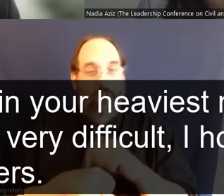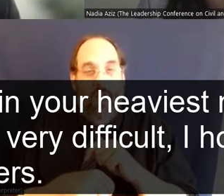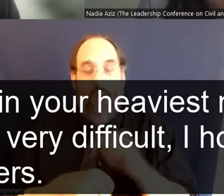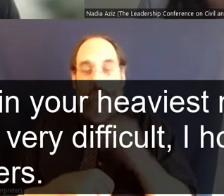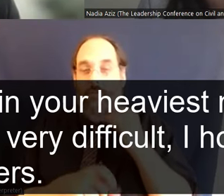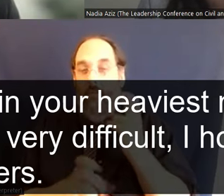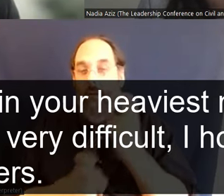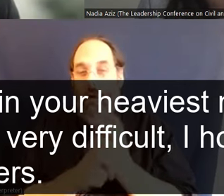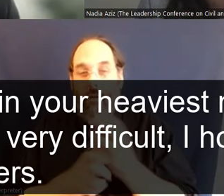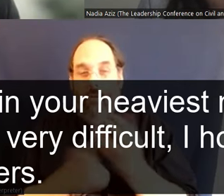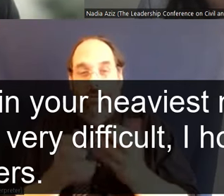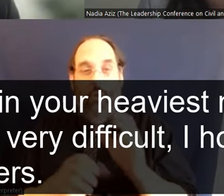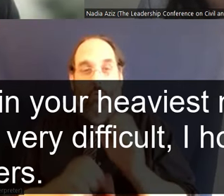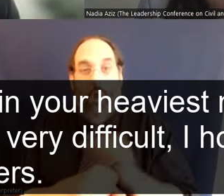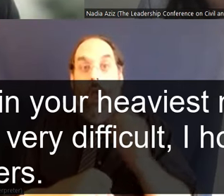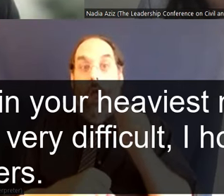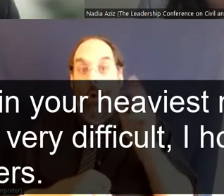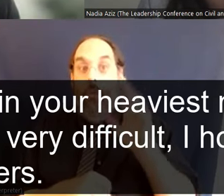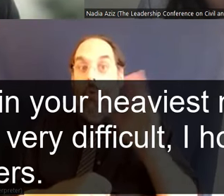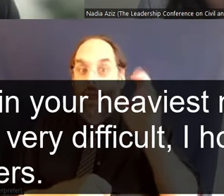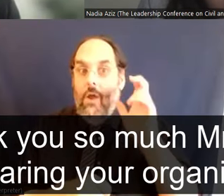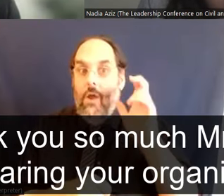difficult. I hope that you hear those prayers.